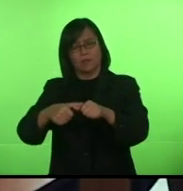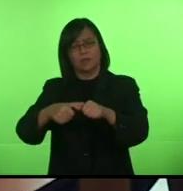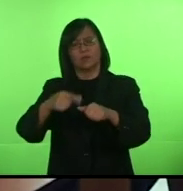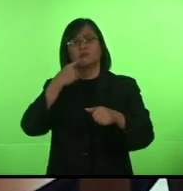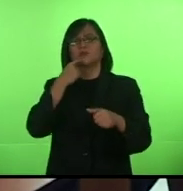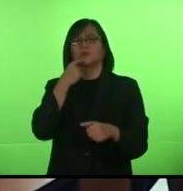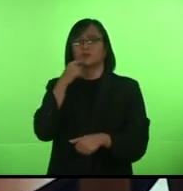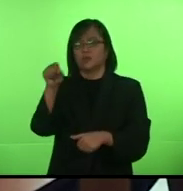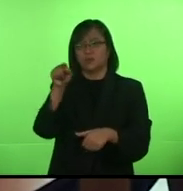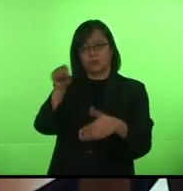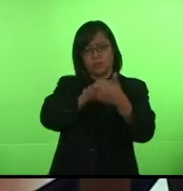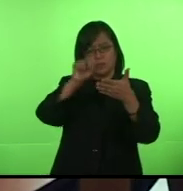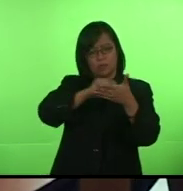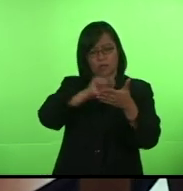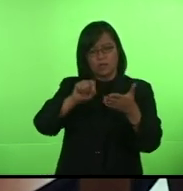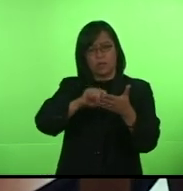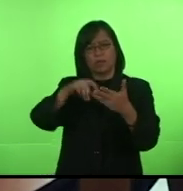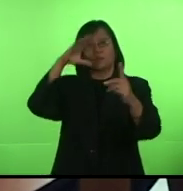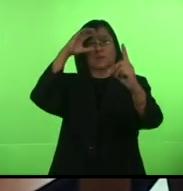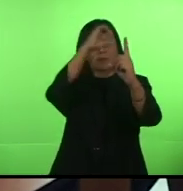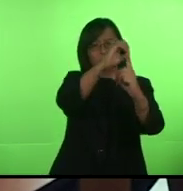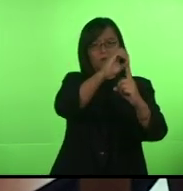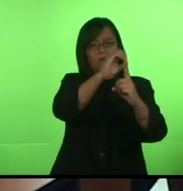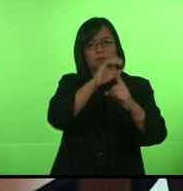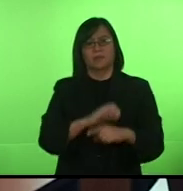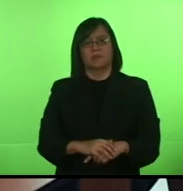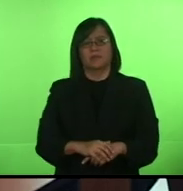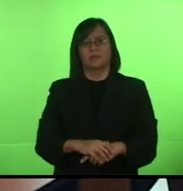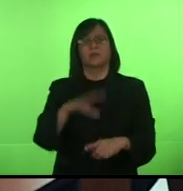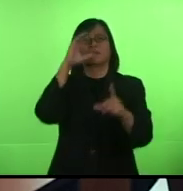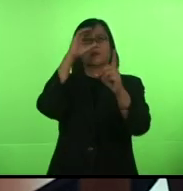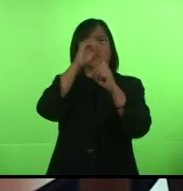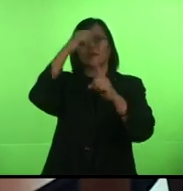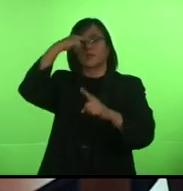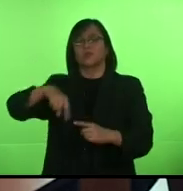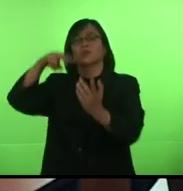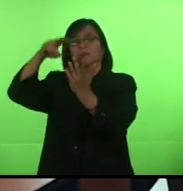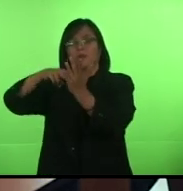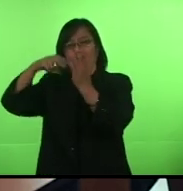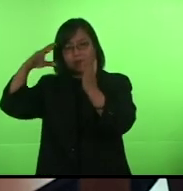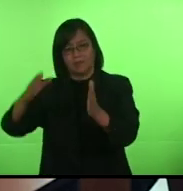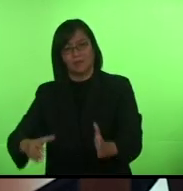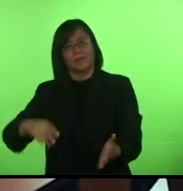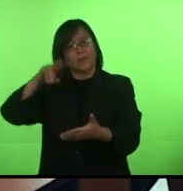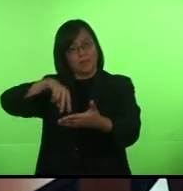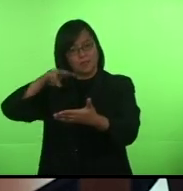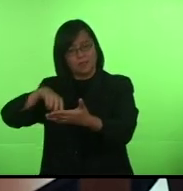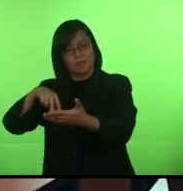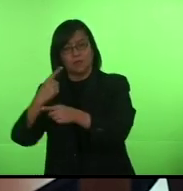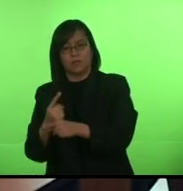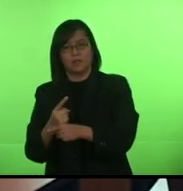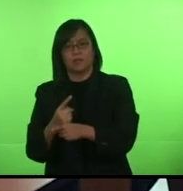purpose. You write for the purpose for the reader to read. Okay?